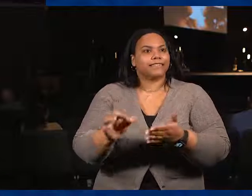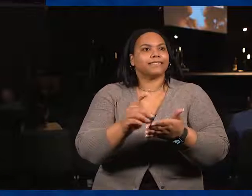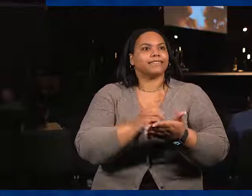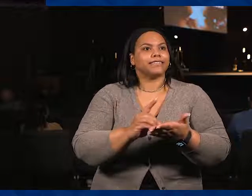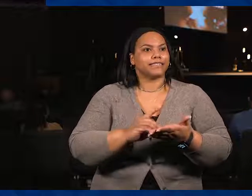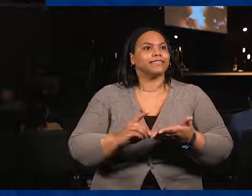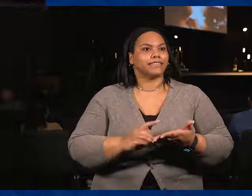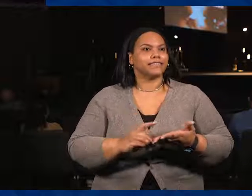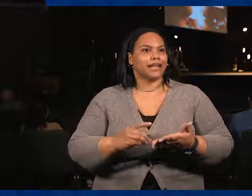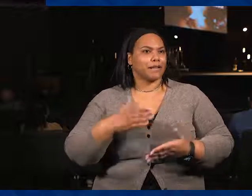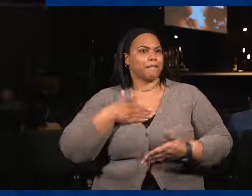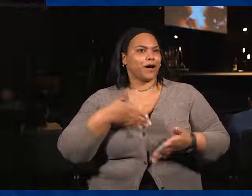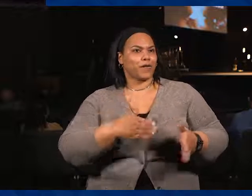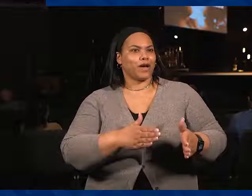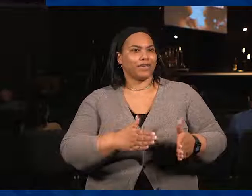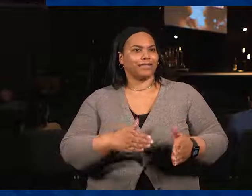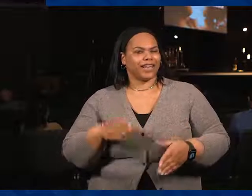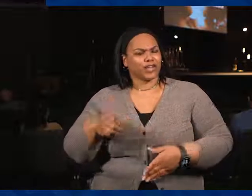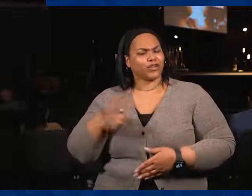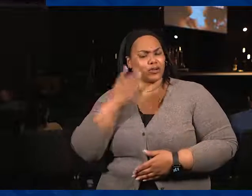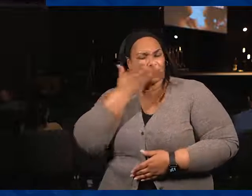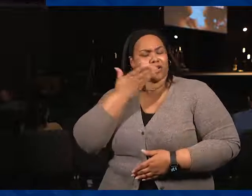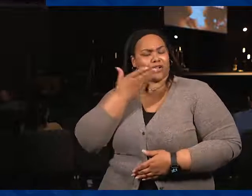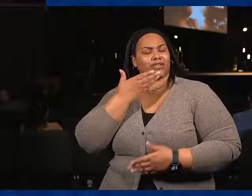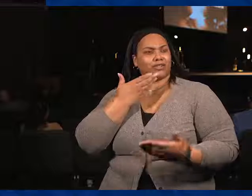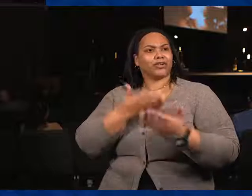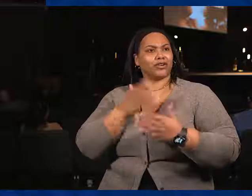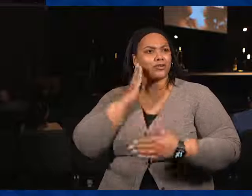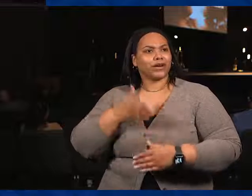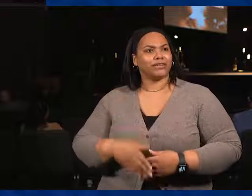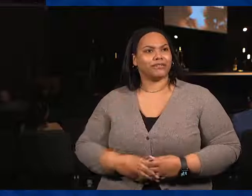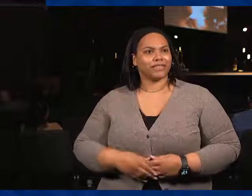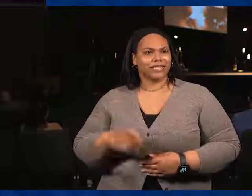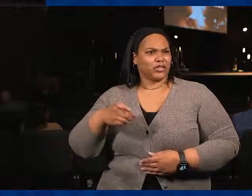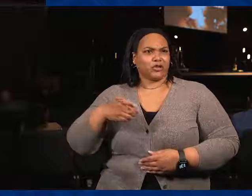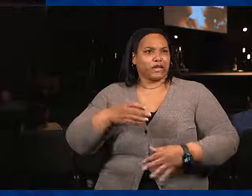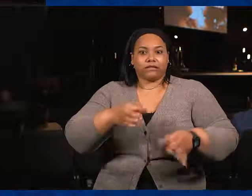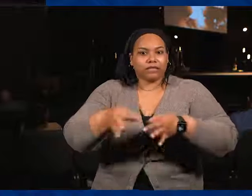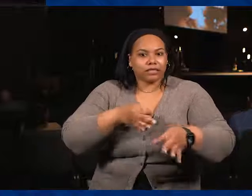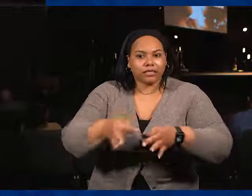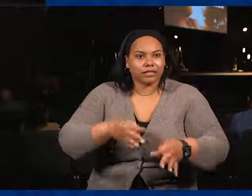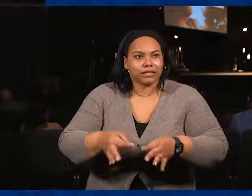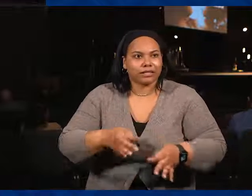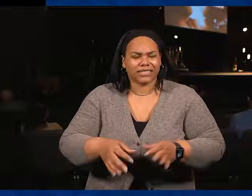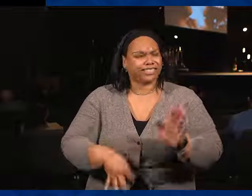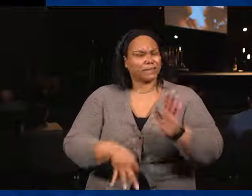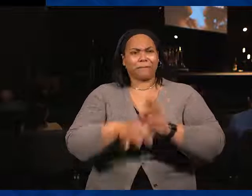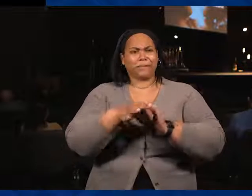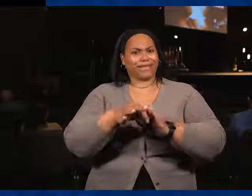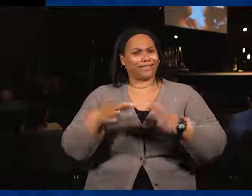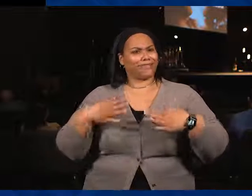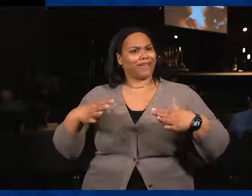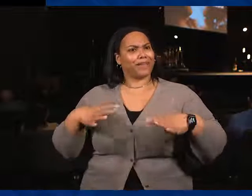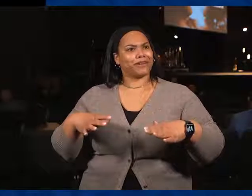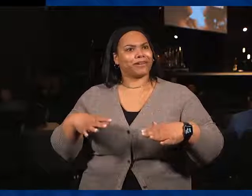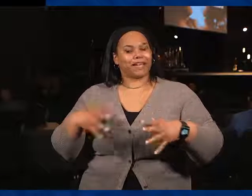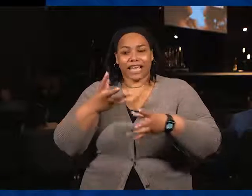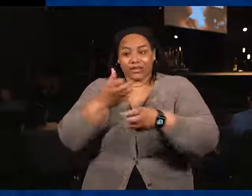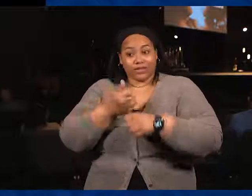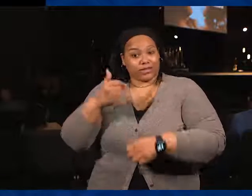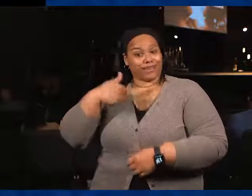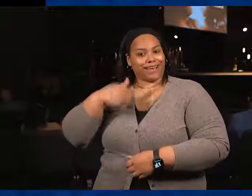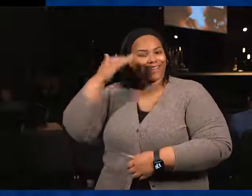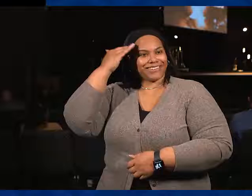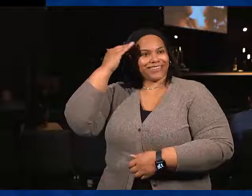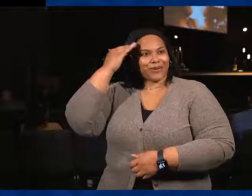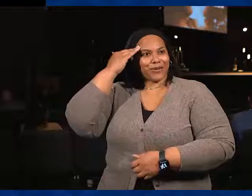look good. You ain't got to tell me everything. All you've got to do is pick the fabric and trust that I know how